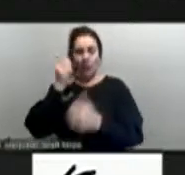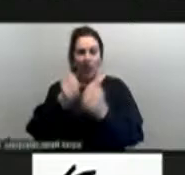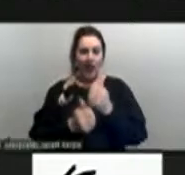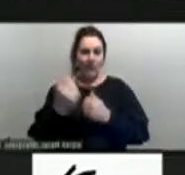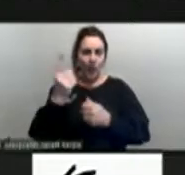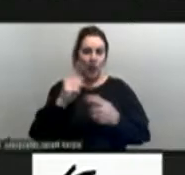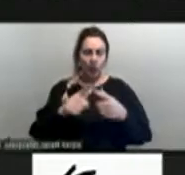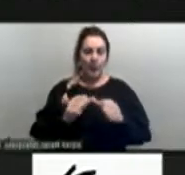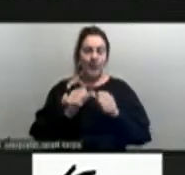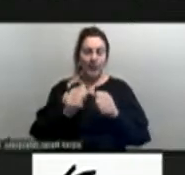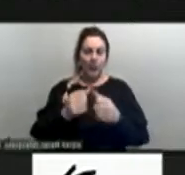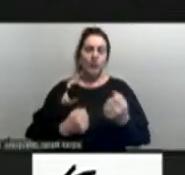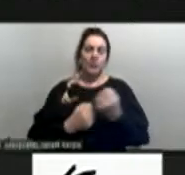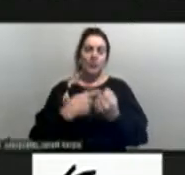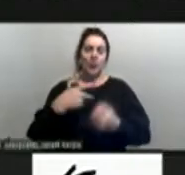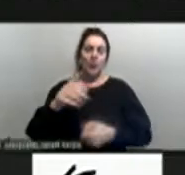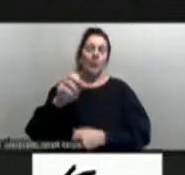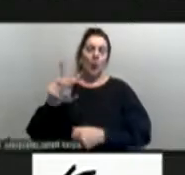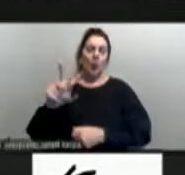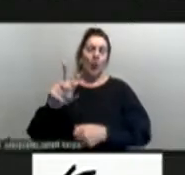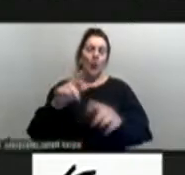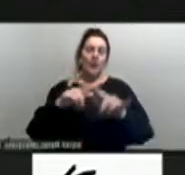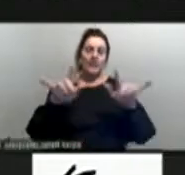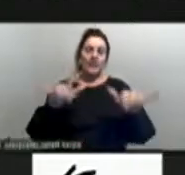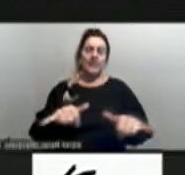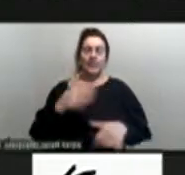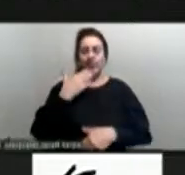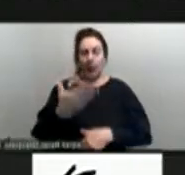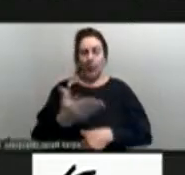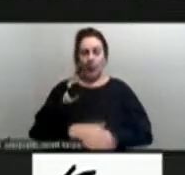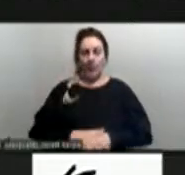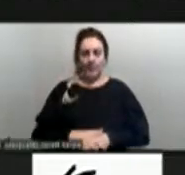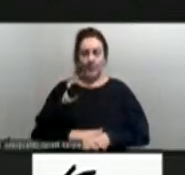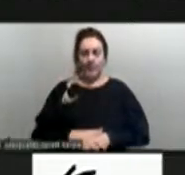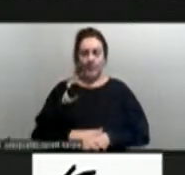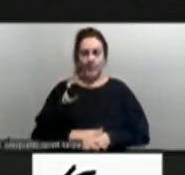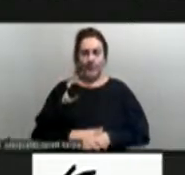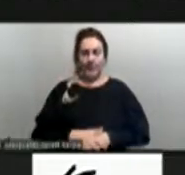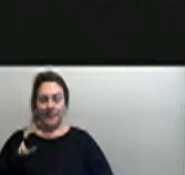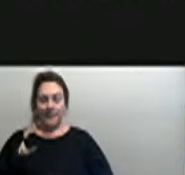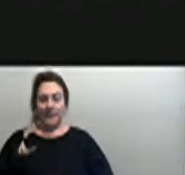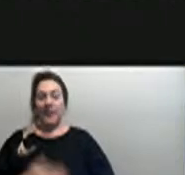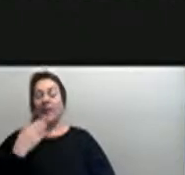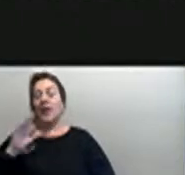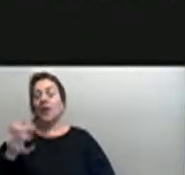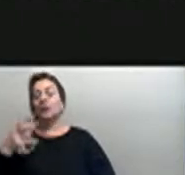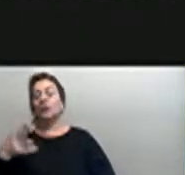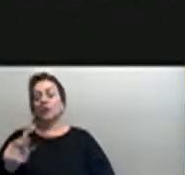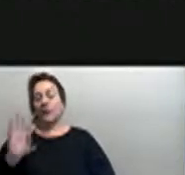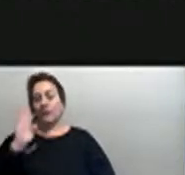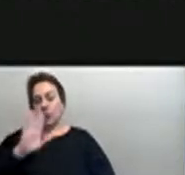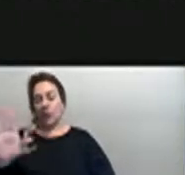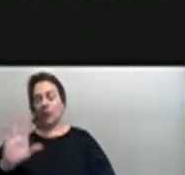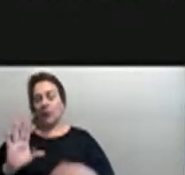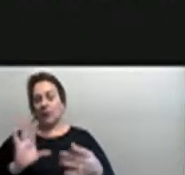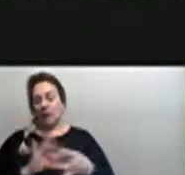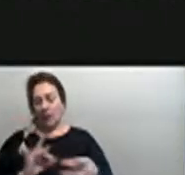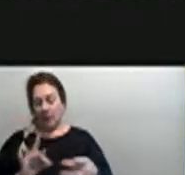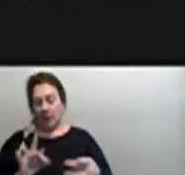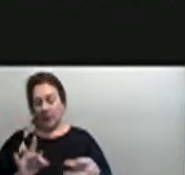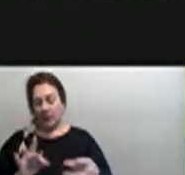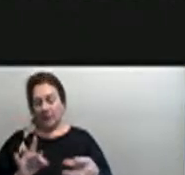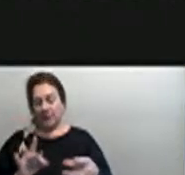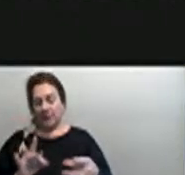support of the park system. Thank you. Thank you, John, for your comments. And as noted before,